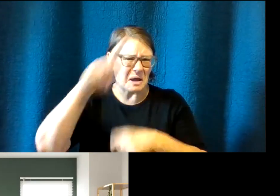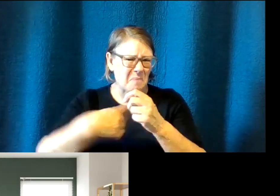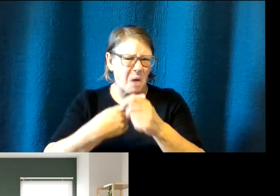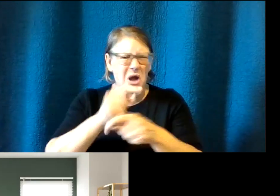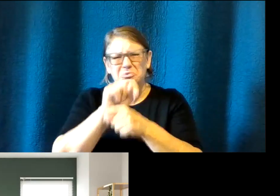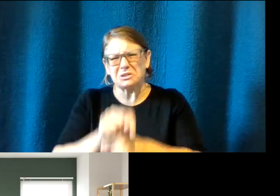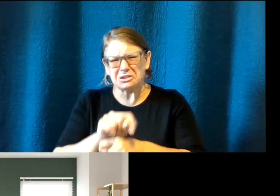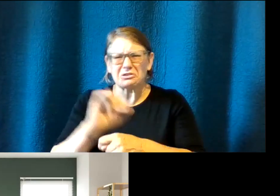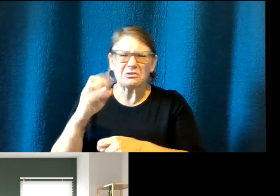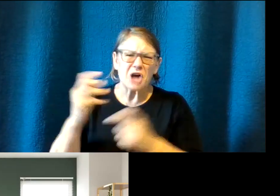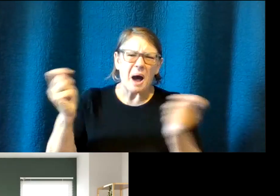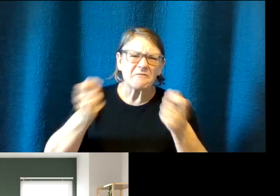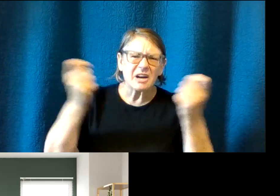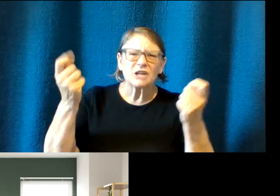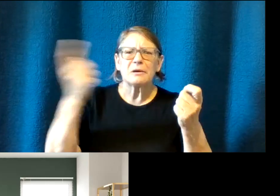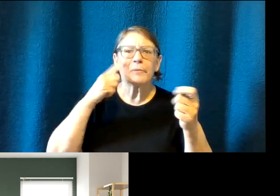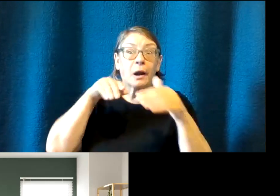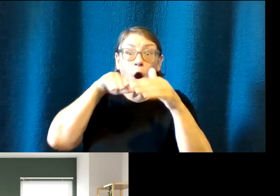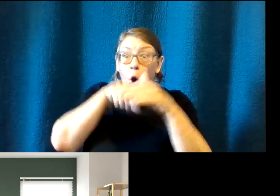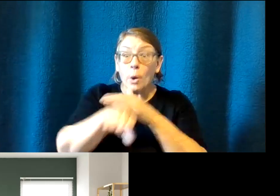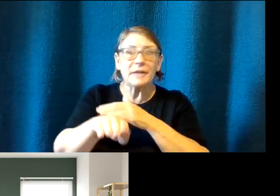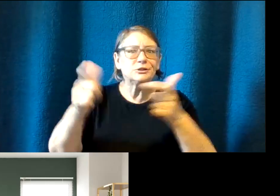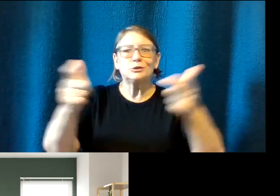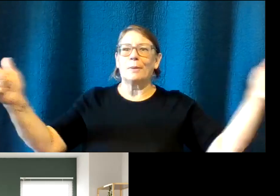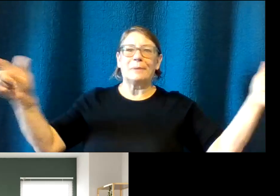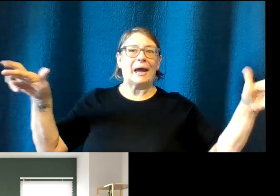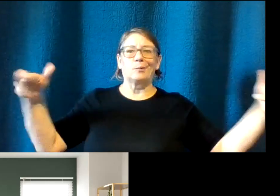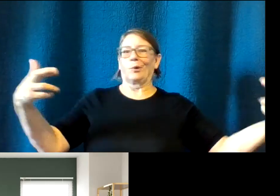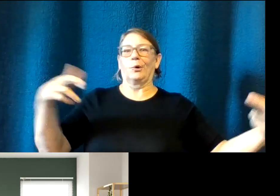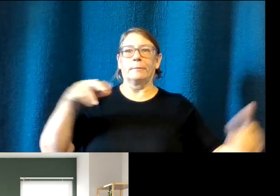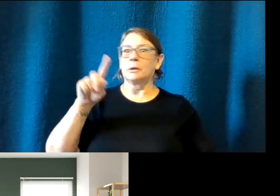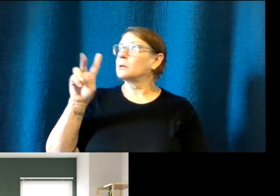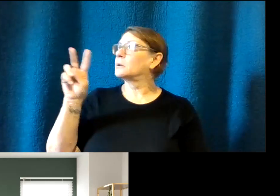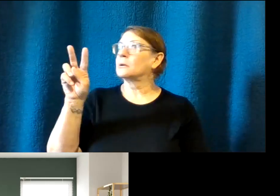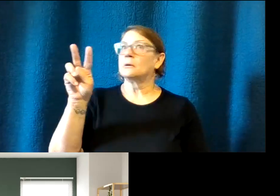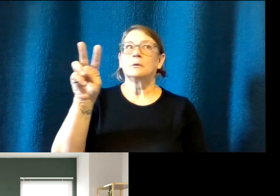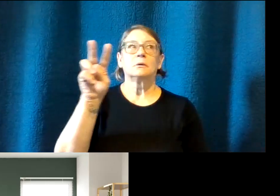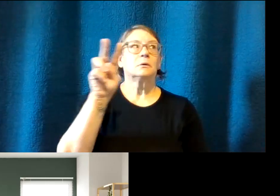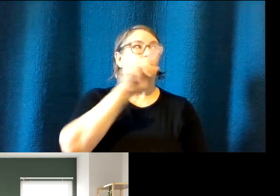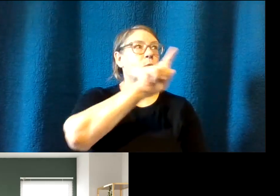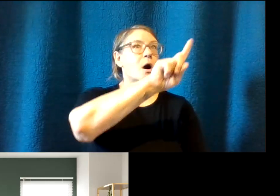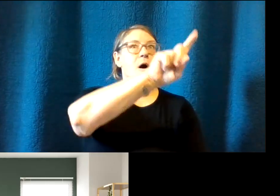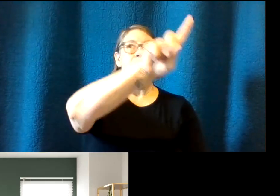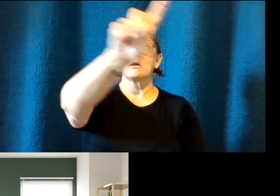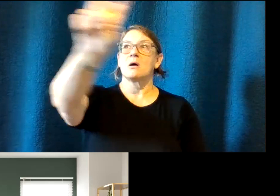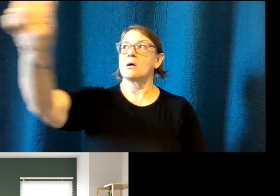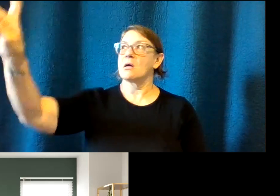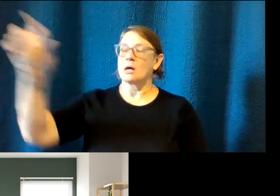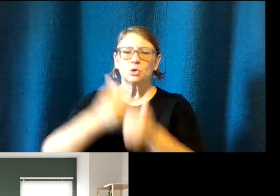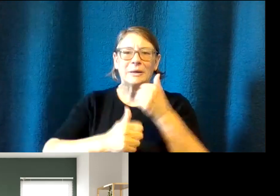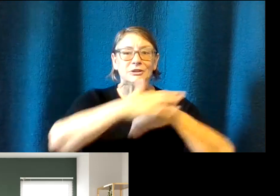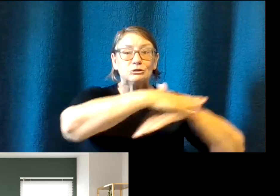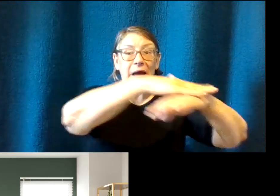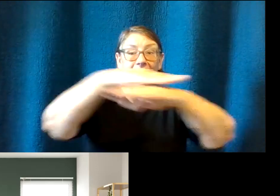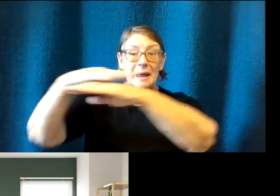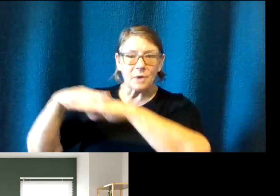fair where somebody just kind of goes into a gym or a room and can walk around, this